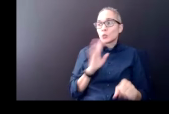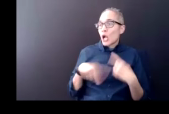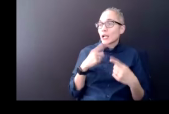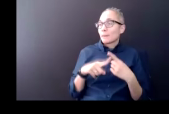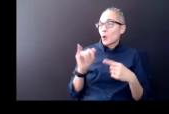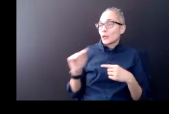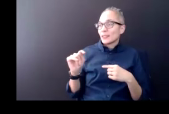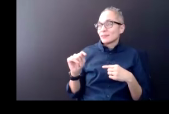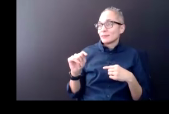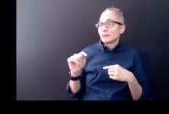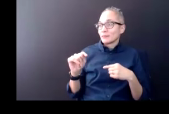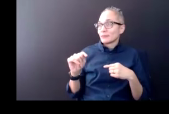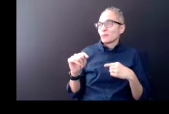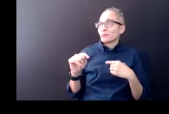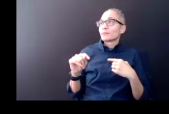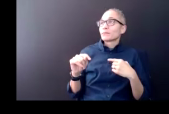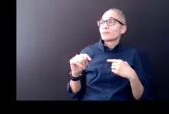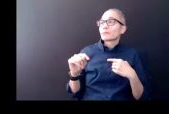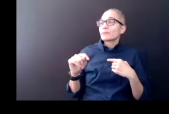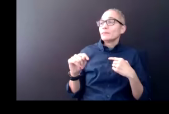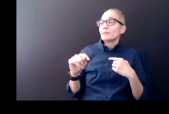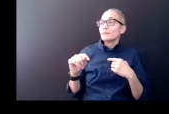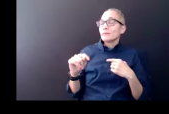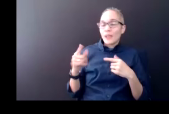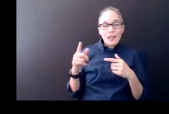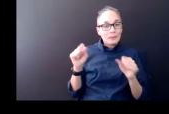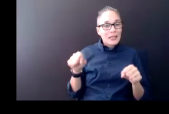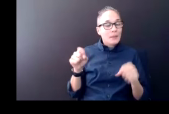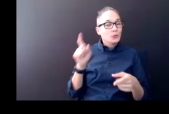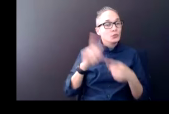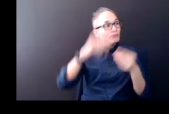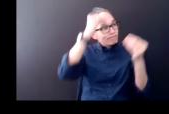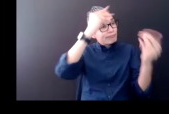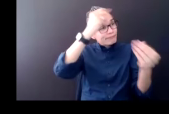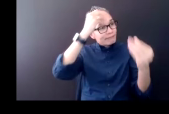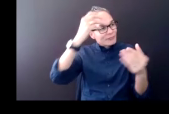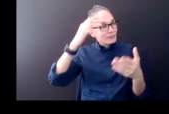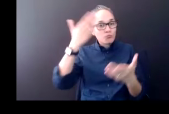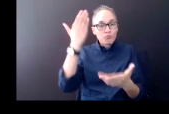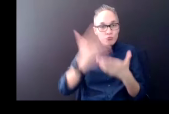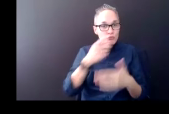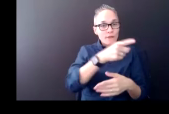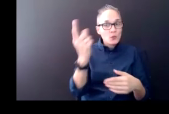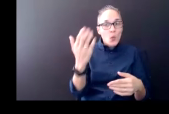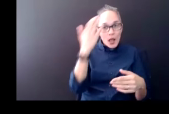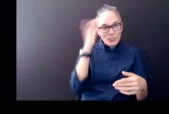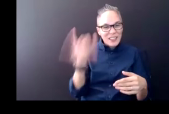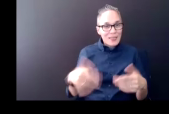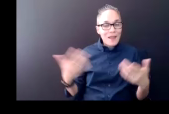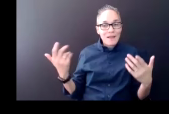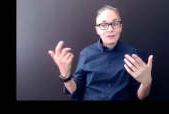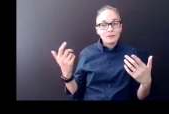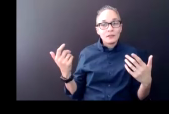able to have those thoughts and disseminate the knowledge that you can prove that you understand it, right?